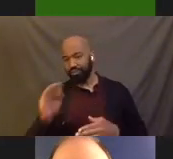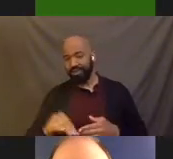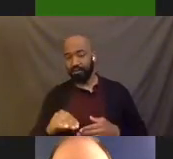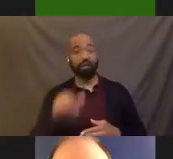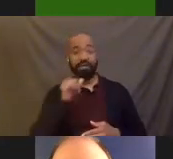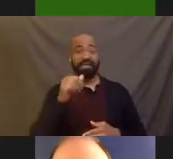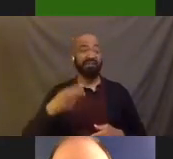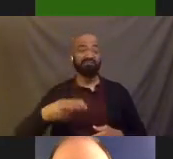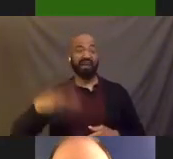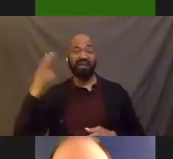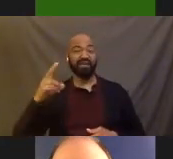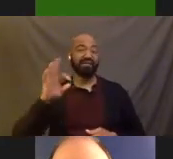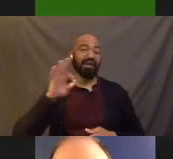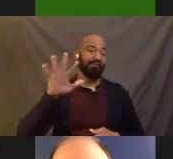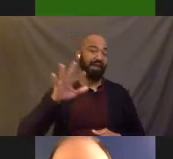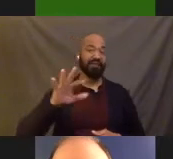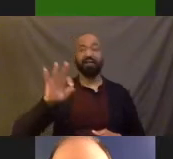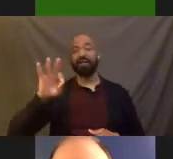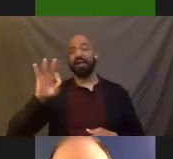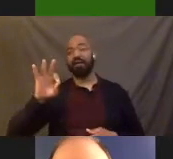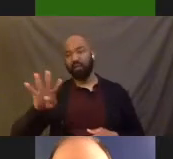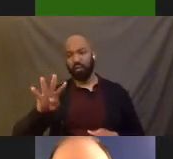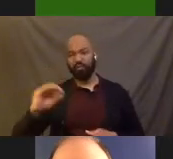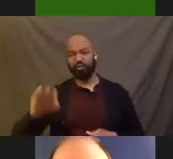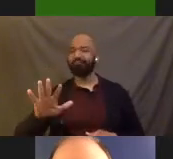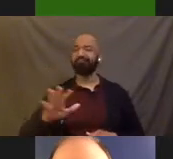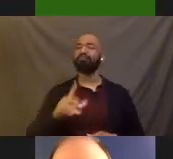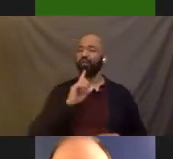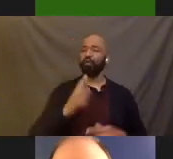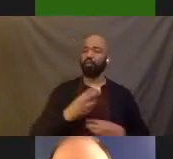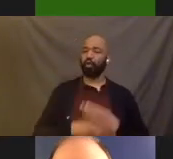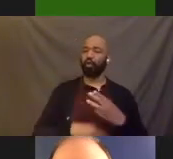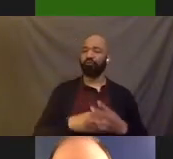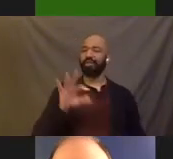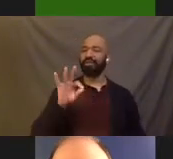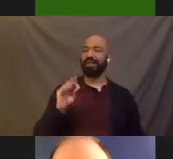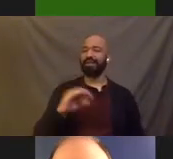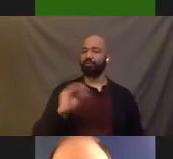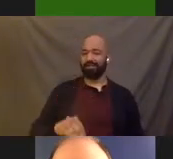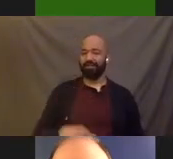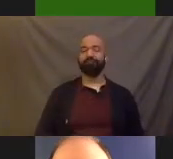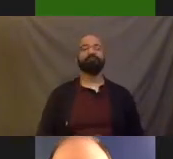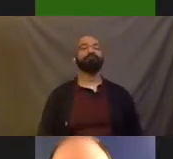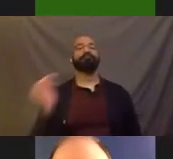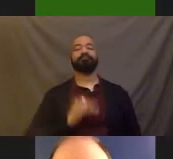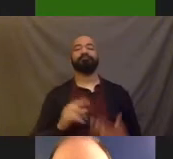as high as 95, 94%. It's about 90% in real life, essentially. And then the J&J